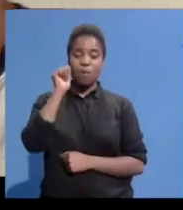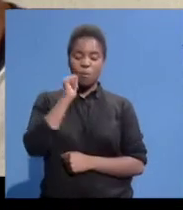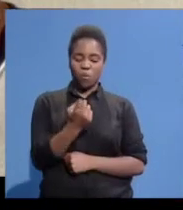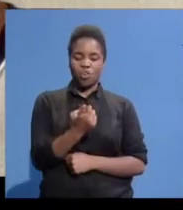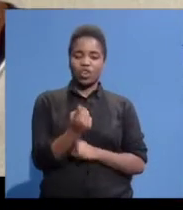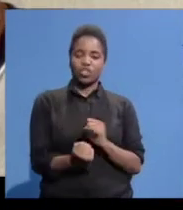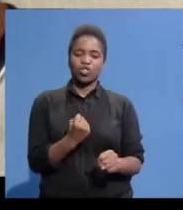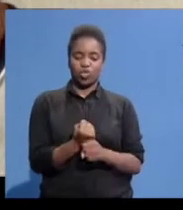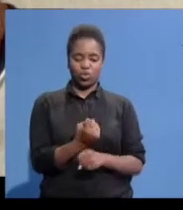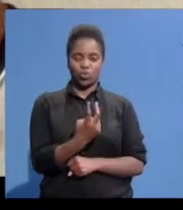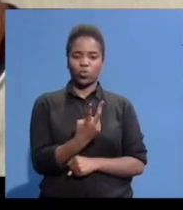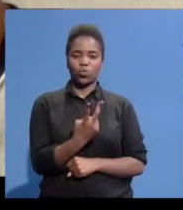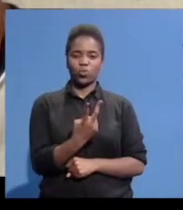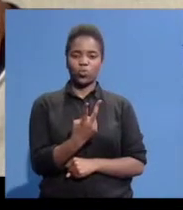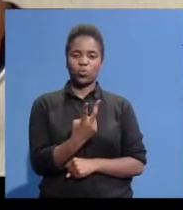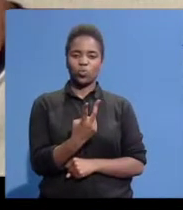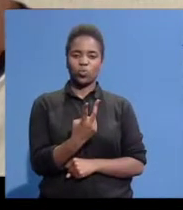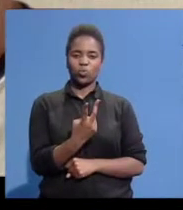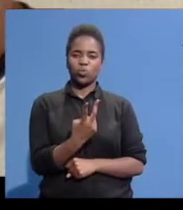house. It was quite a long